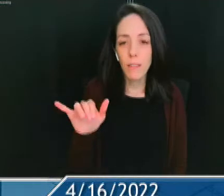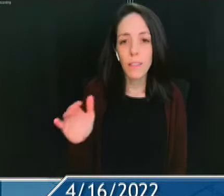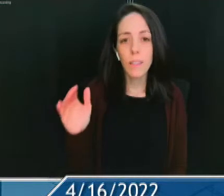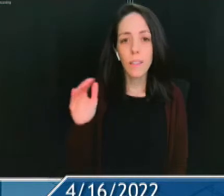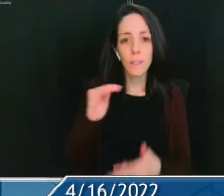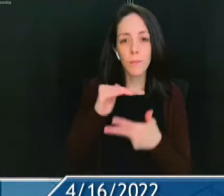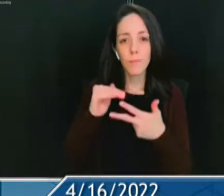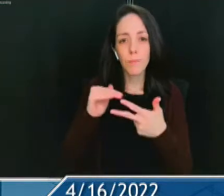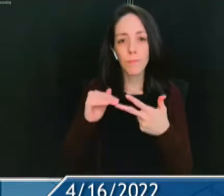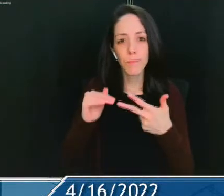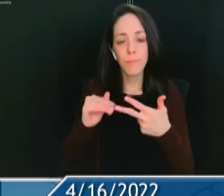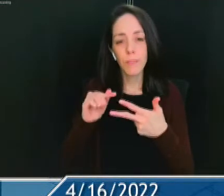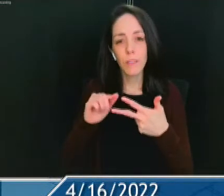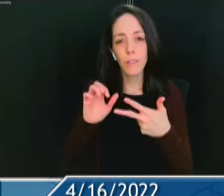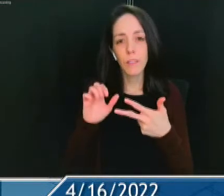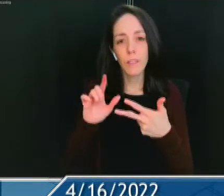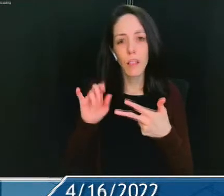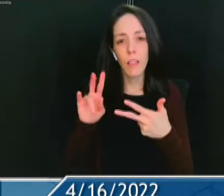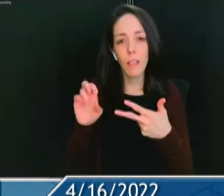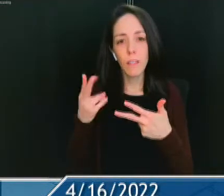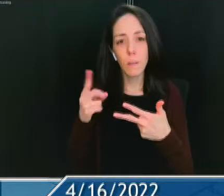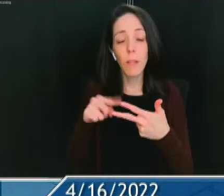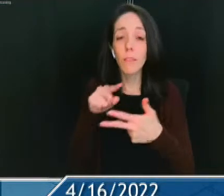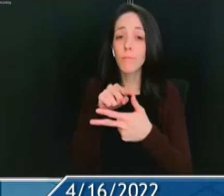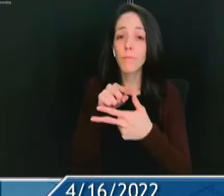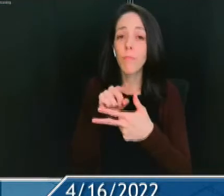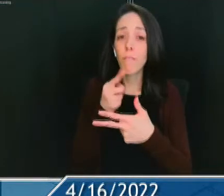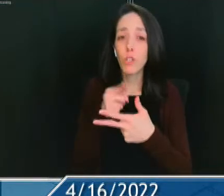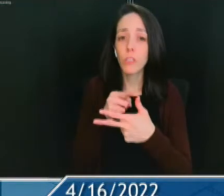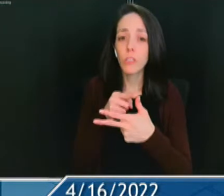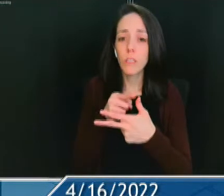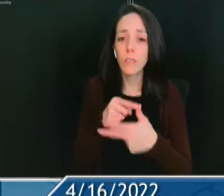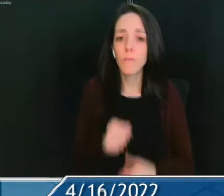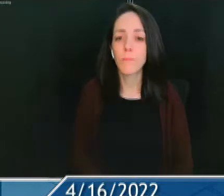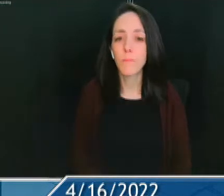Palmer. Melody Valdini, over to you.